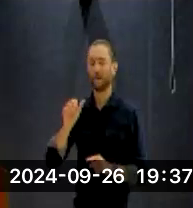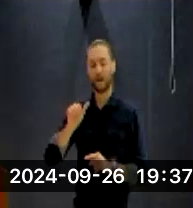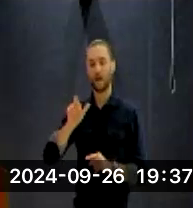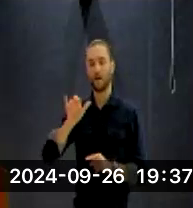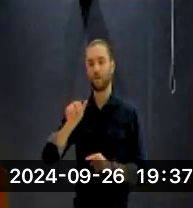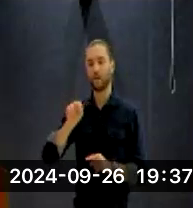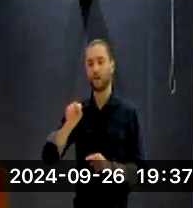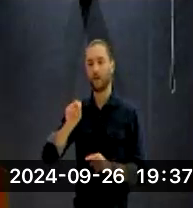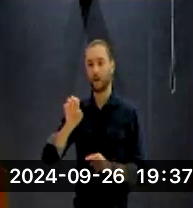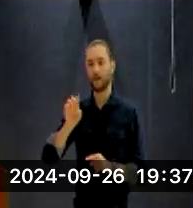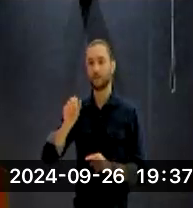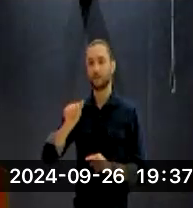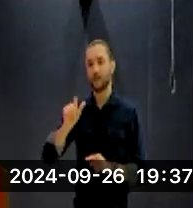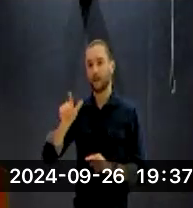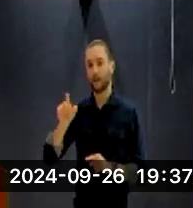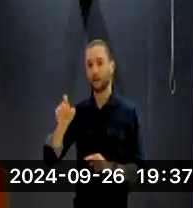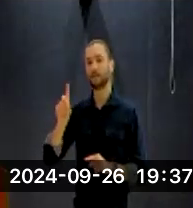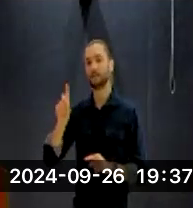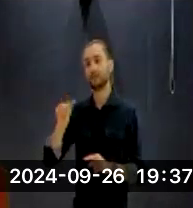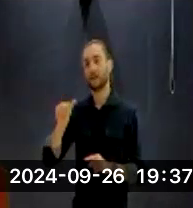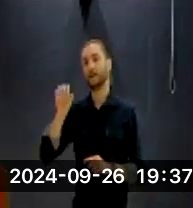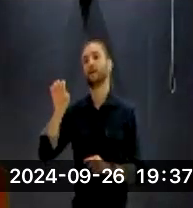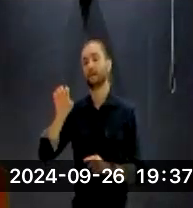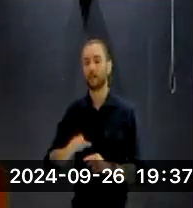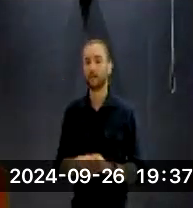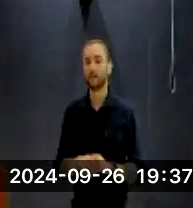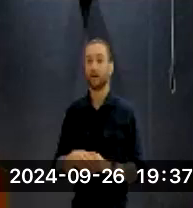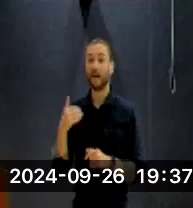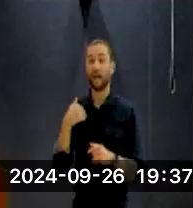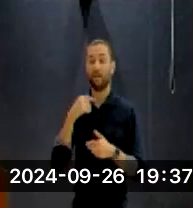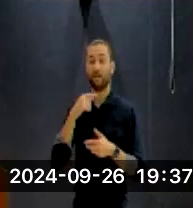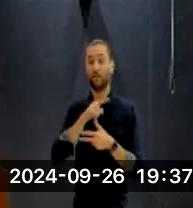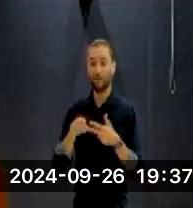good. All right. I have 3 points here